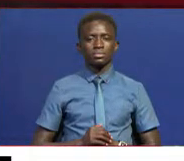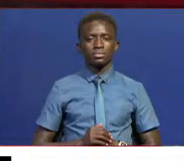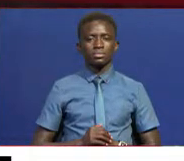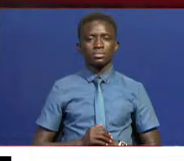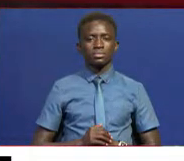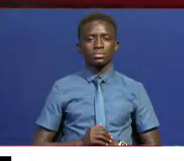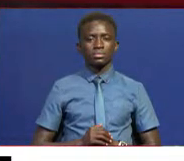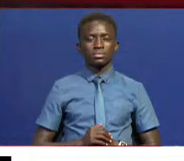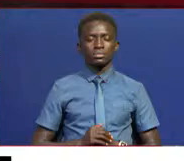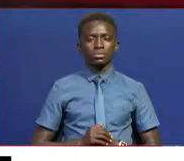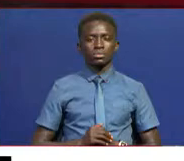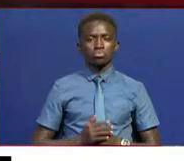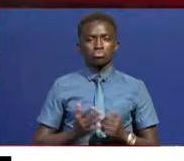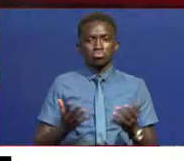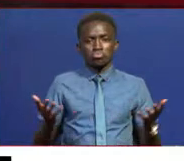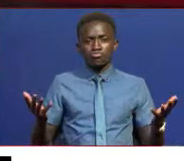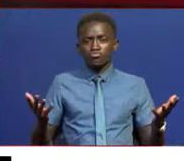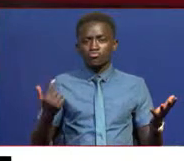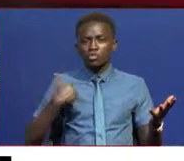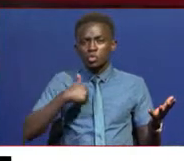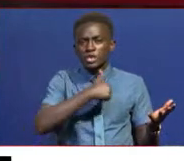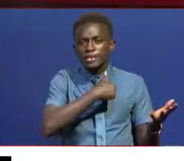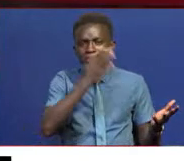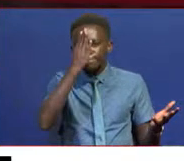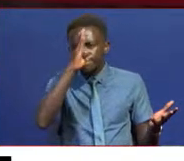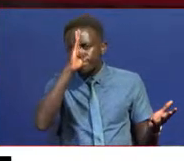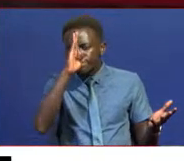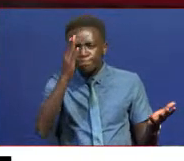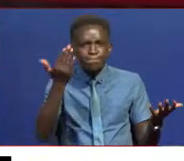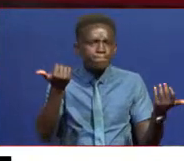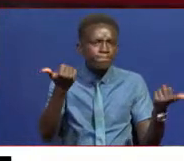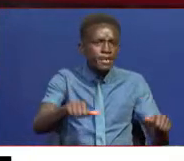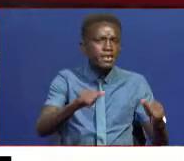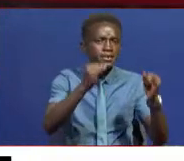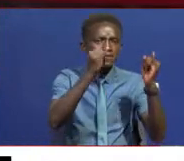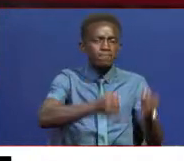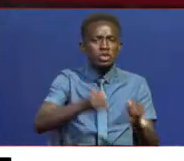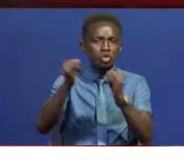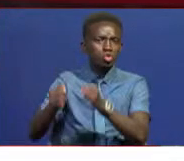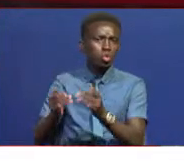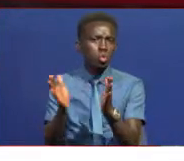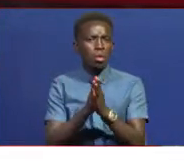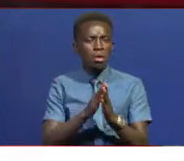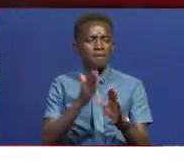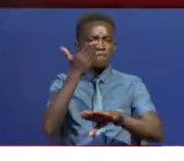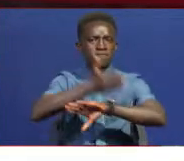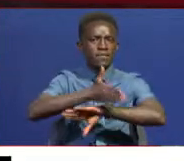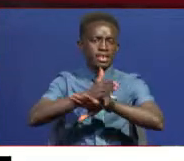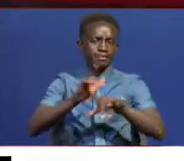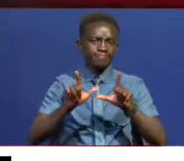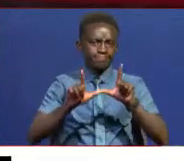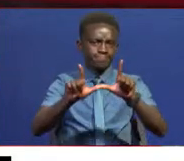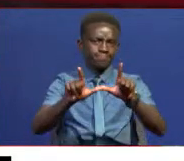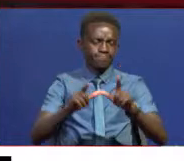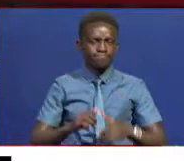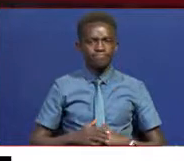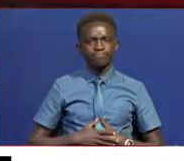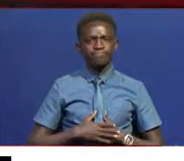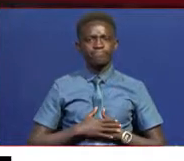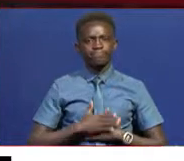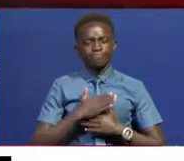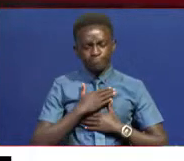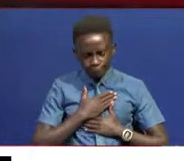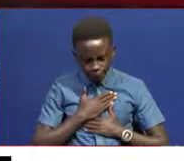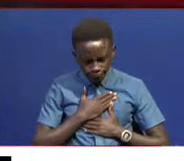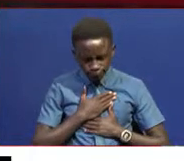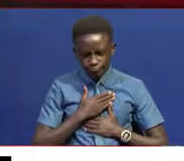We doubt any individuals with fake certificates. Your Excellency, that is the only way to